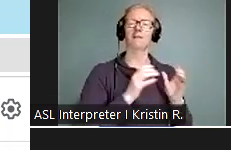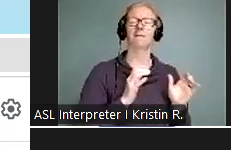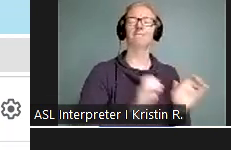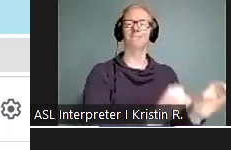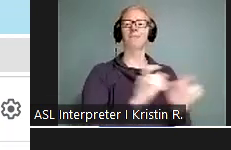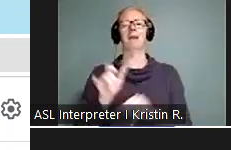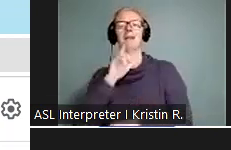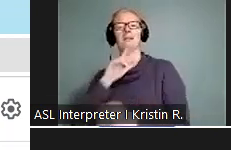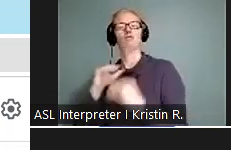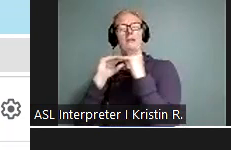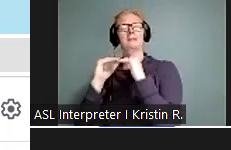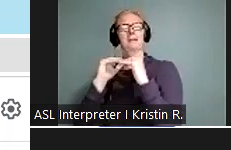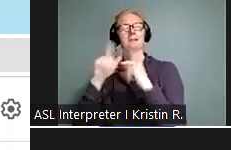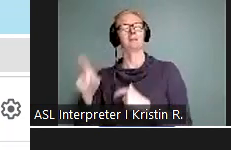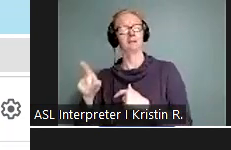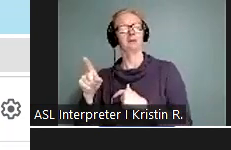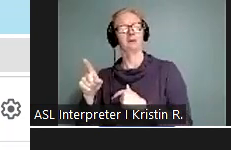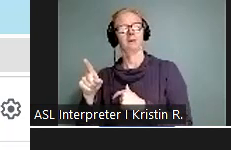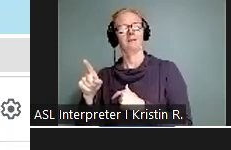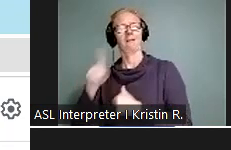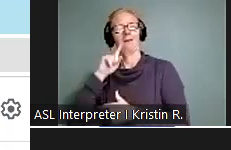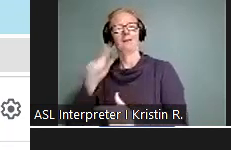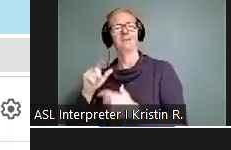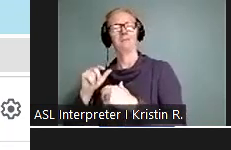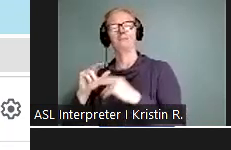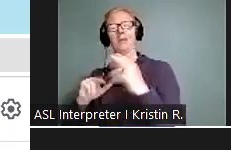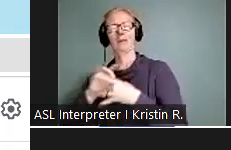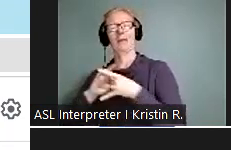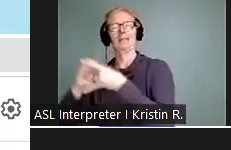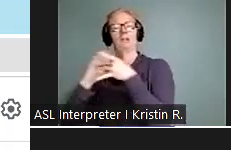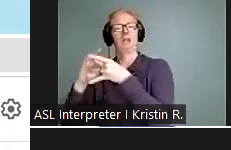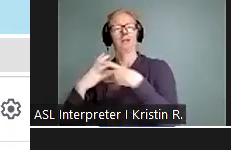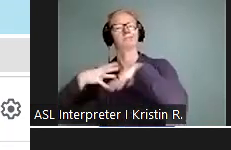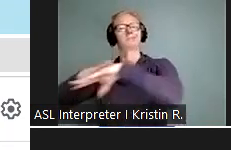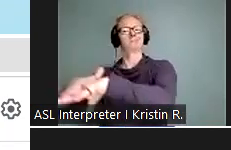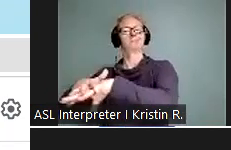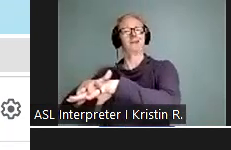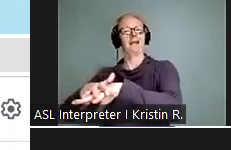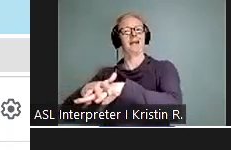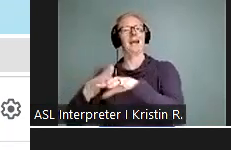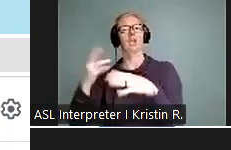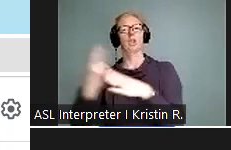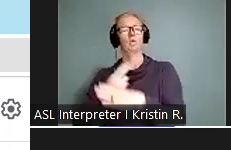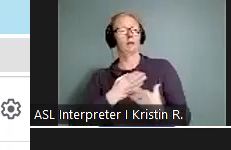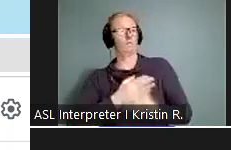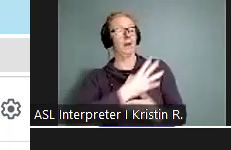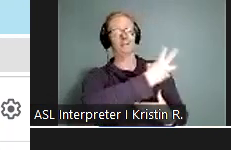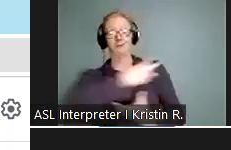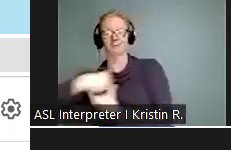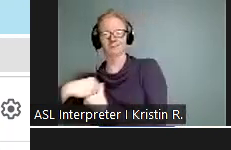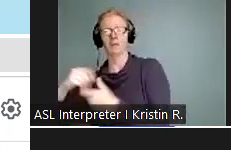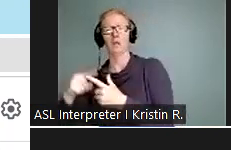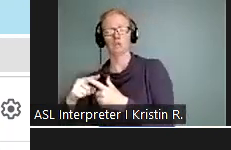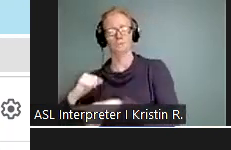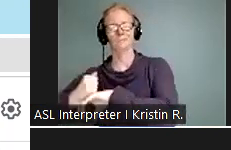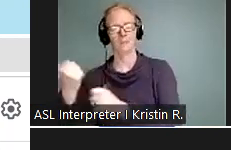it's building on the disability rights movement. We move down here once again, and we link to Sins Invalid,